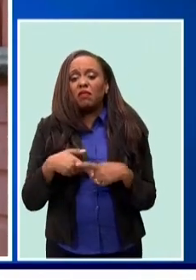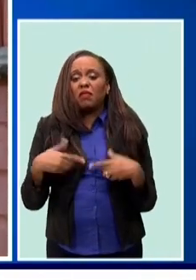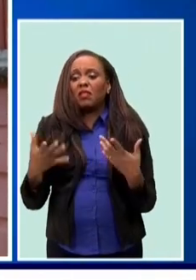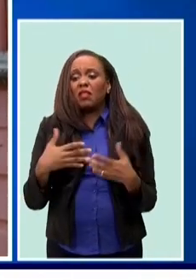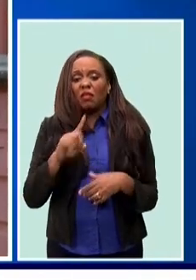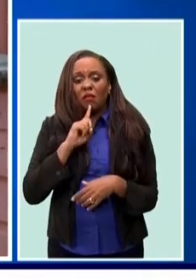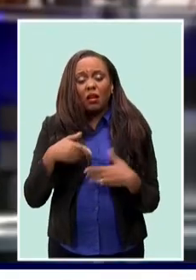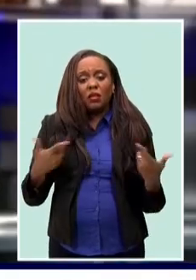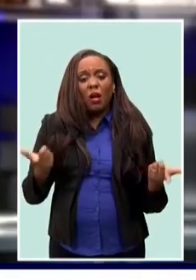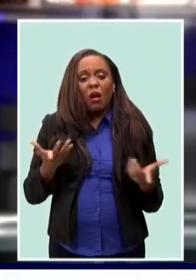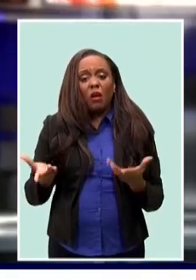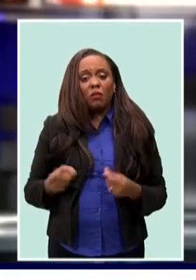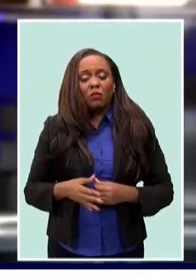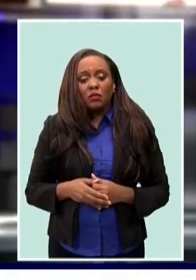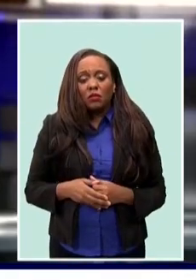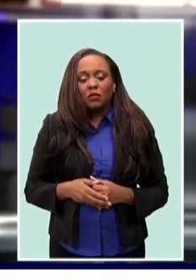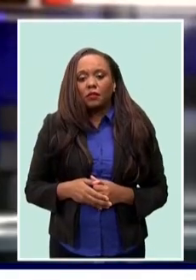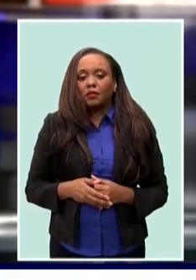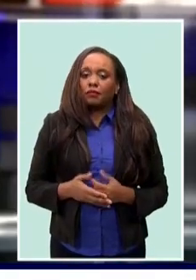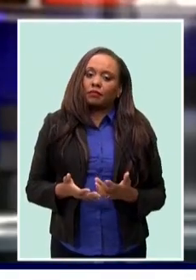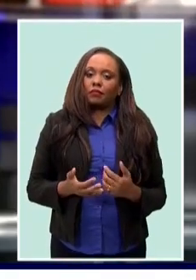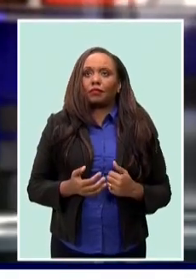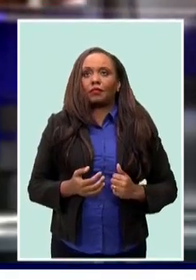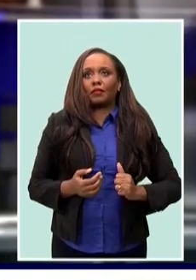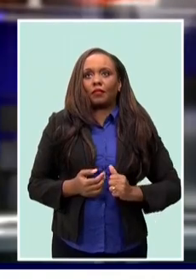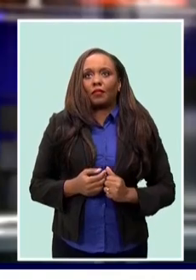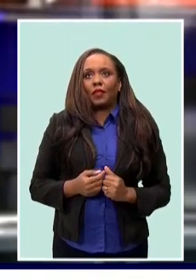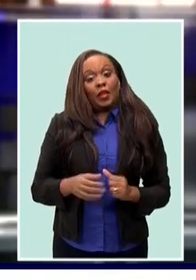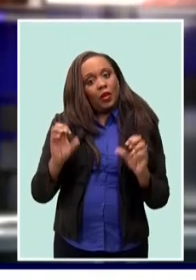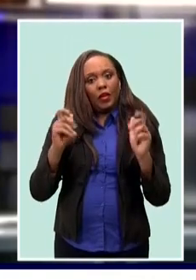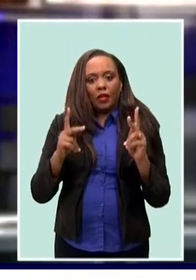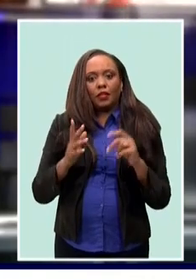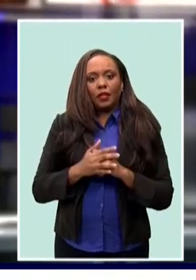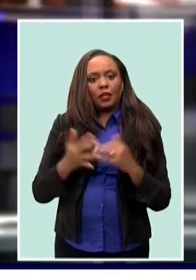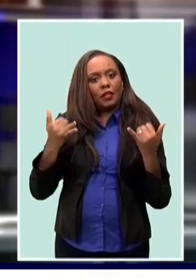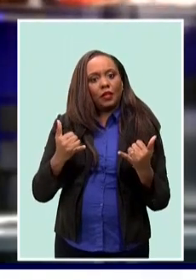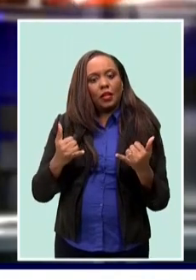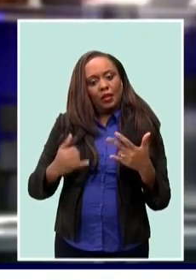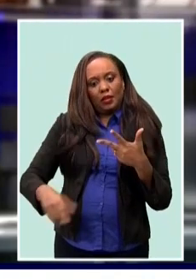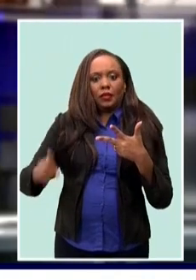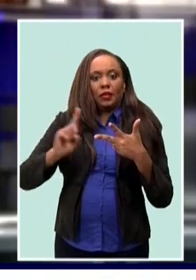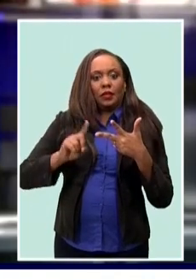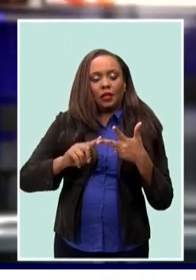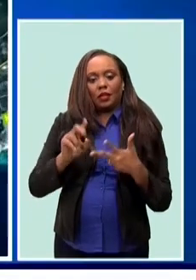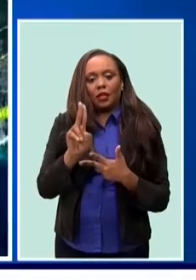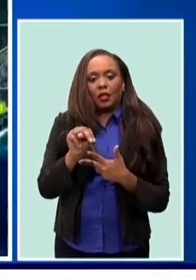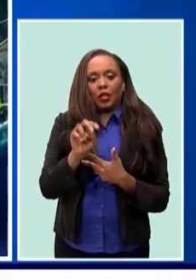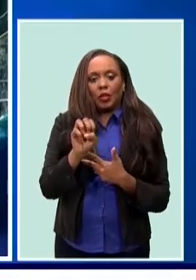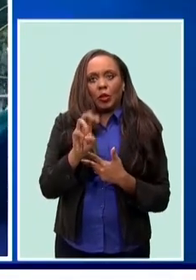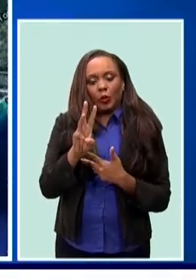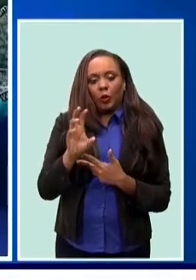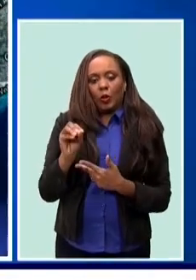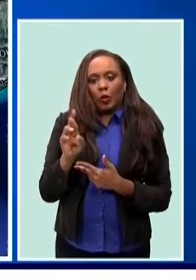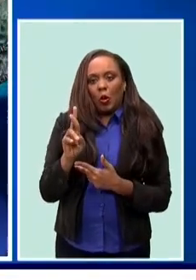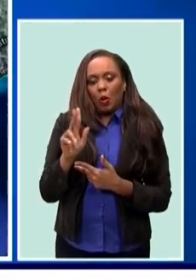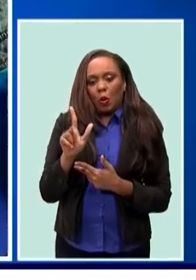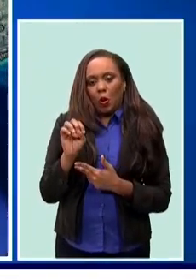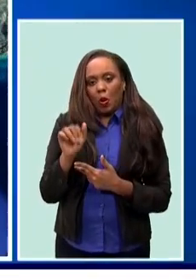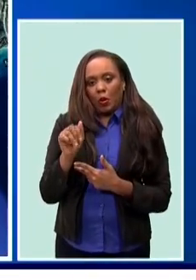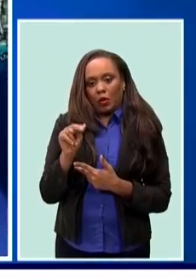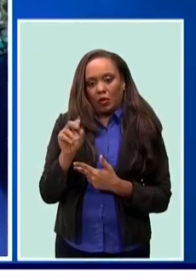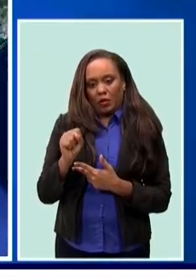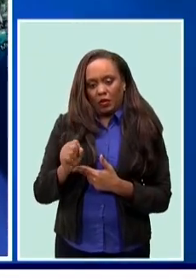for real. That took an unexpected twist at the end there. And finally, we traveled to New Orleans. Now, what I got from